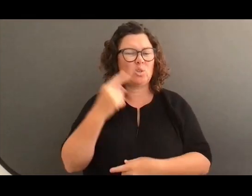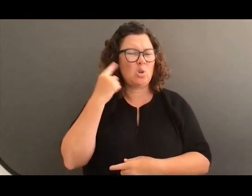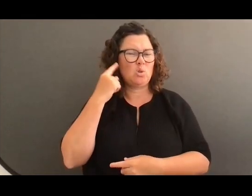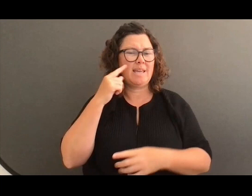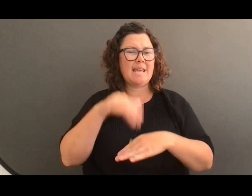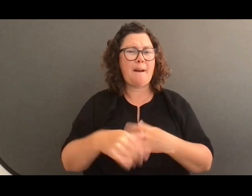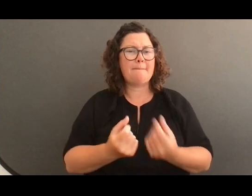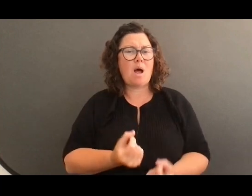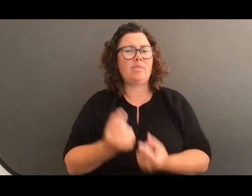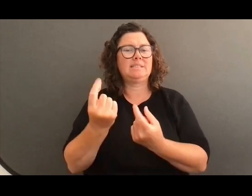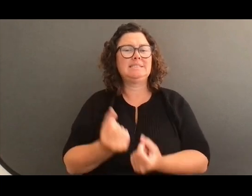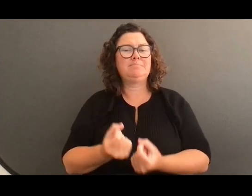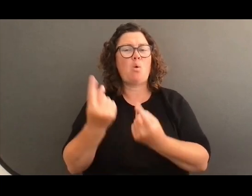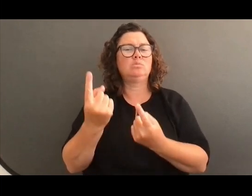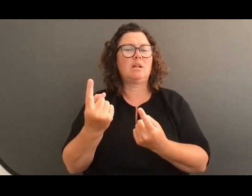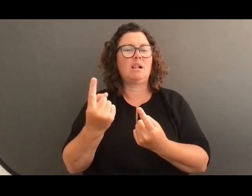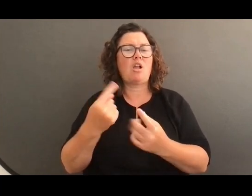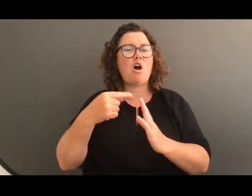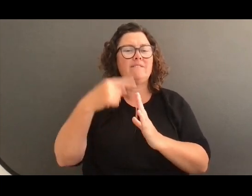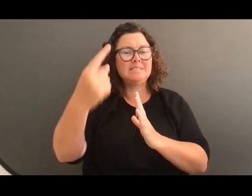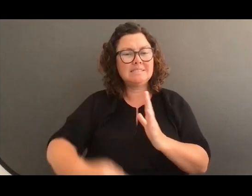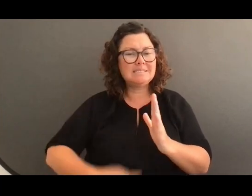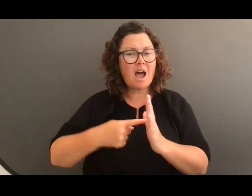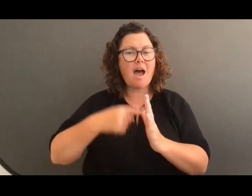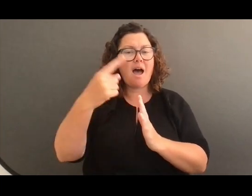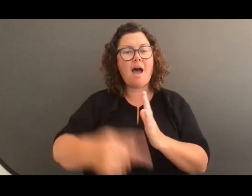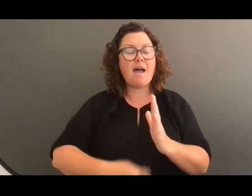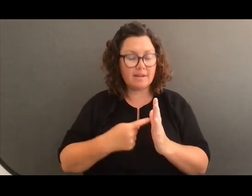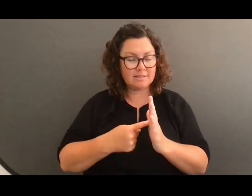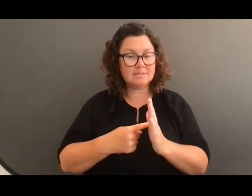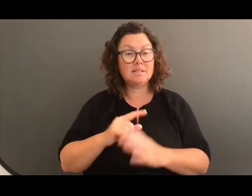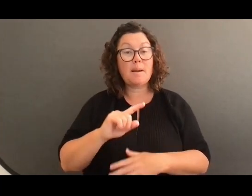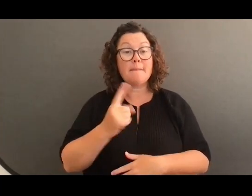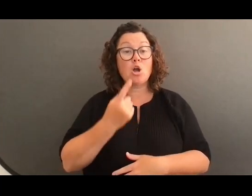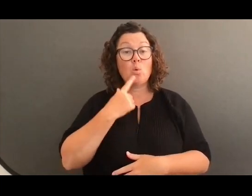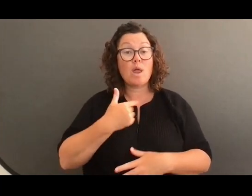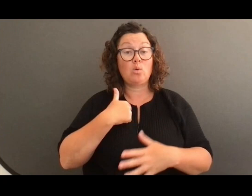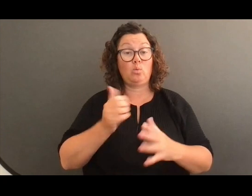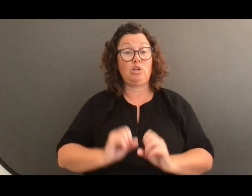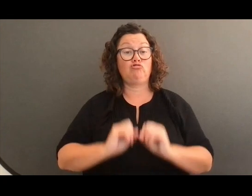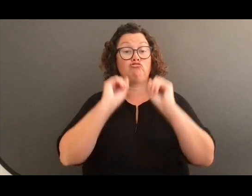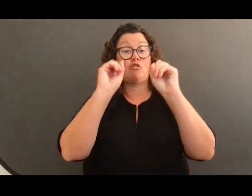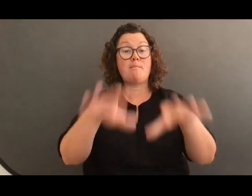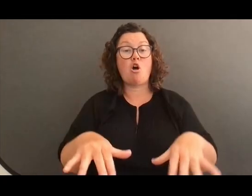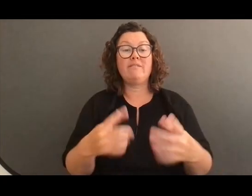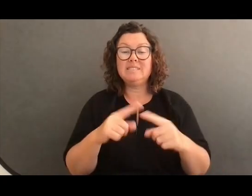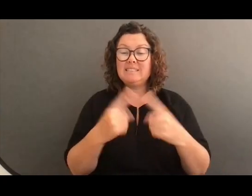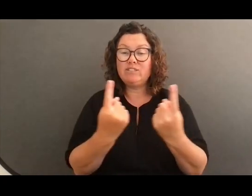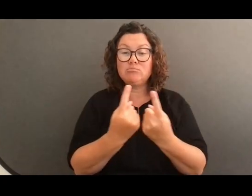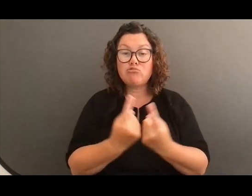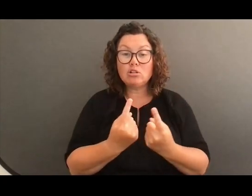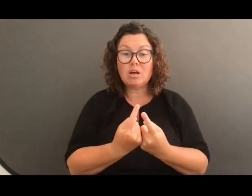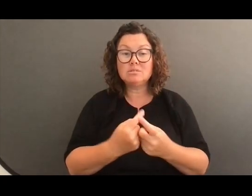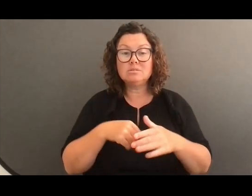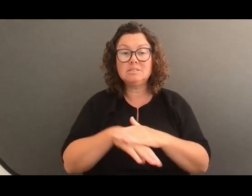about, because once we drop a product that we're finished off at a materials recovery centre or at a landfill, it kind of drops out of